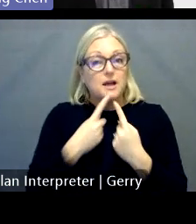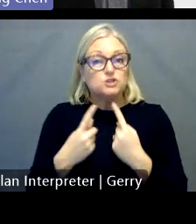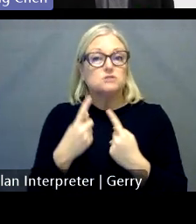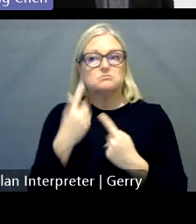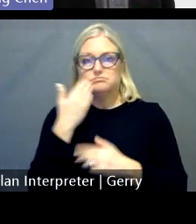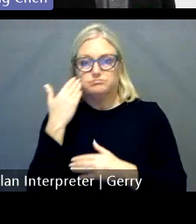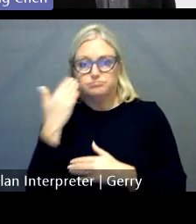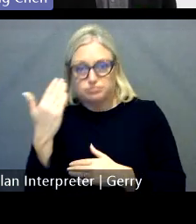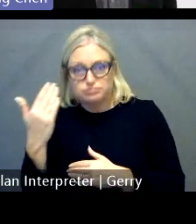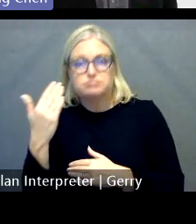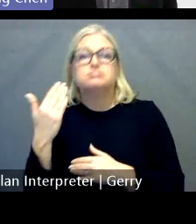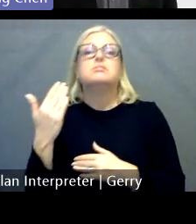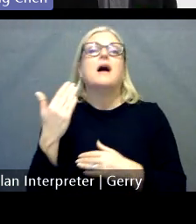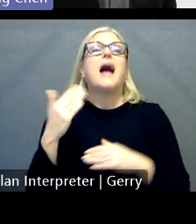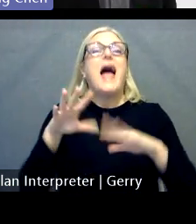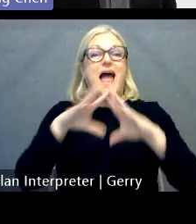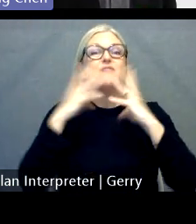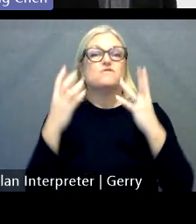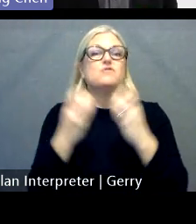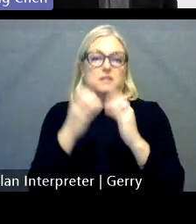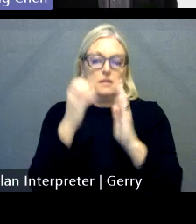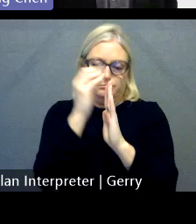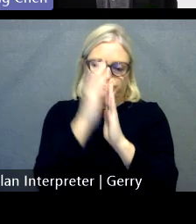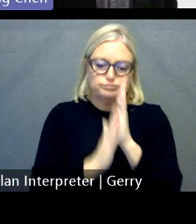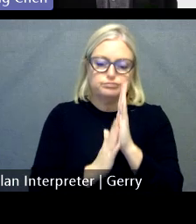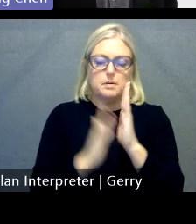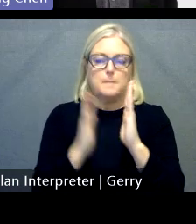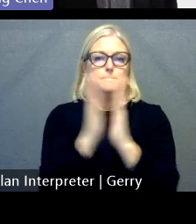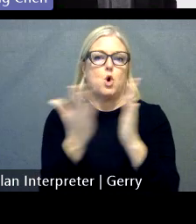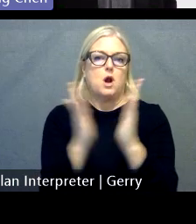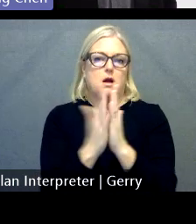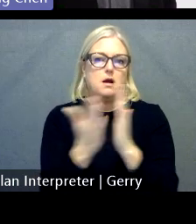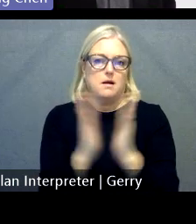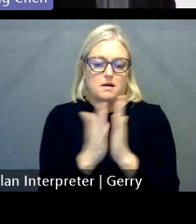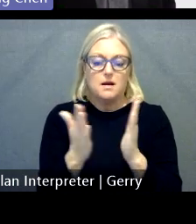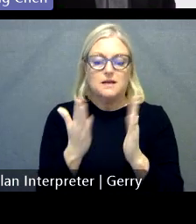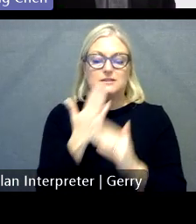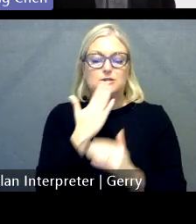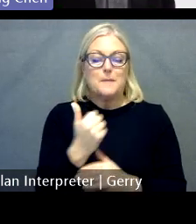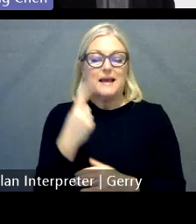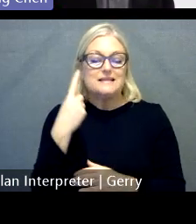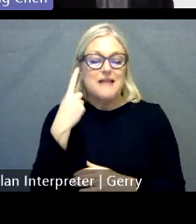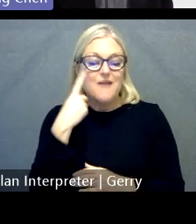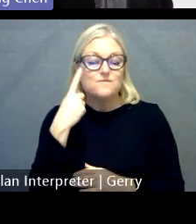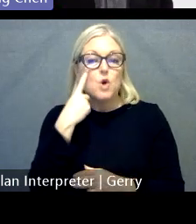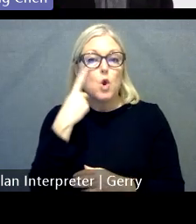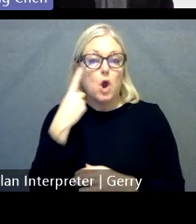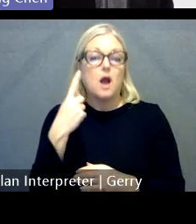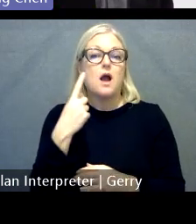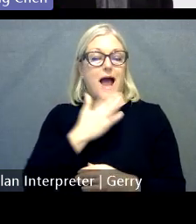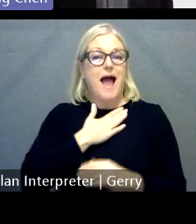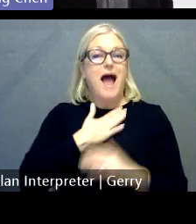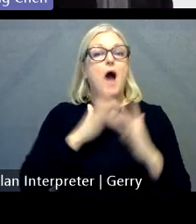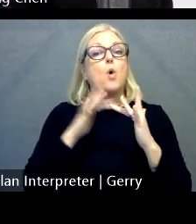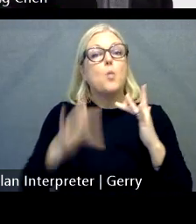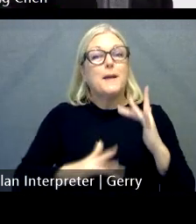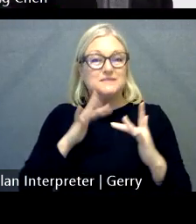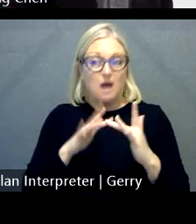will be freely downloadable. So please feel free to go to the website if you are interested to know more about the detailed process.